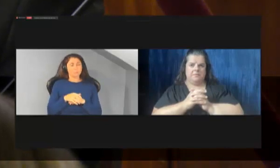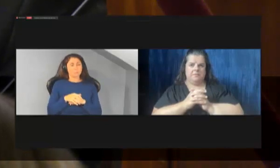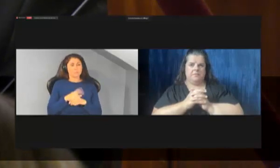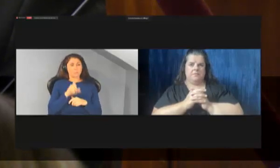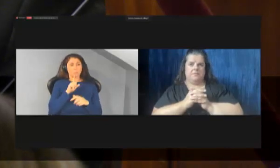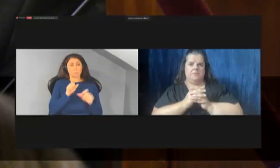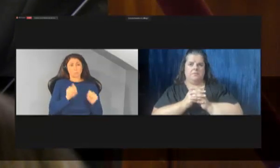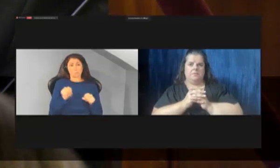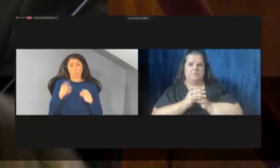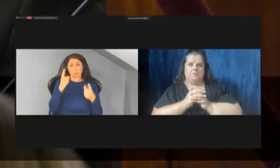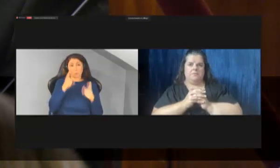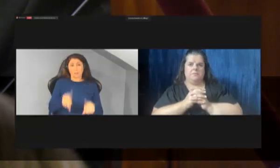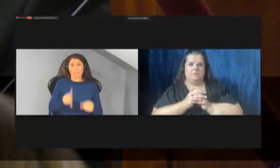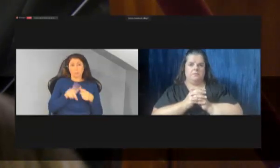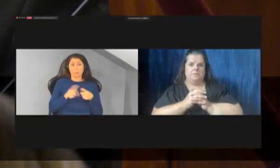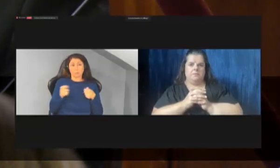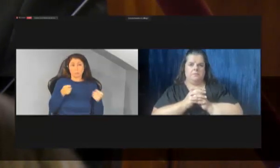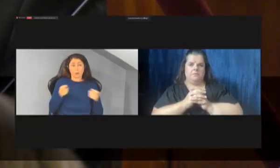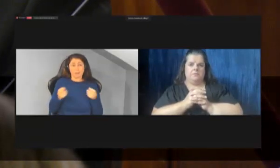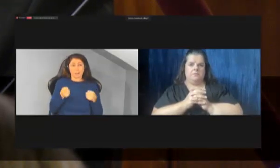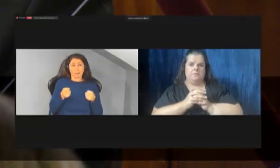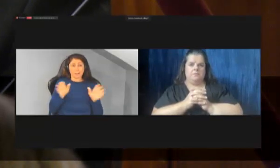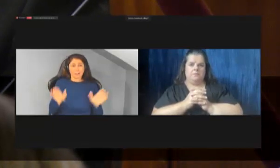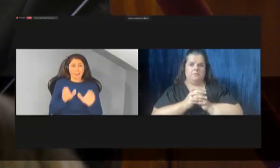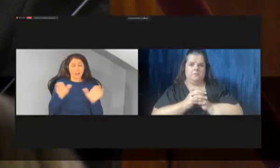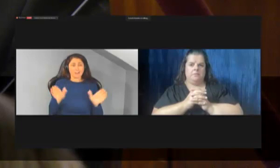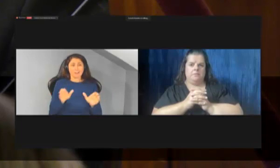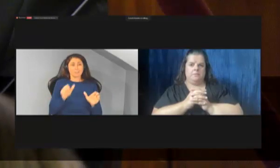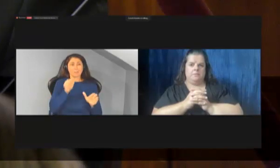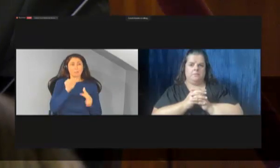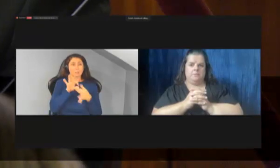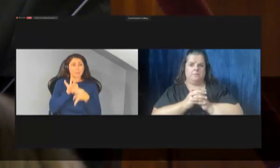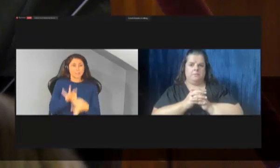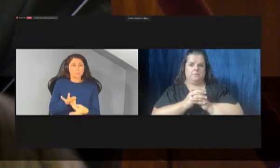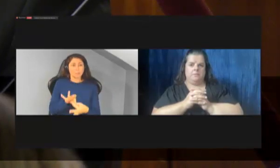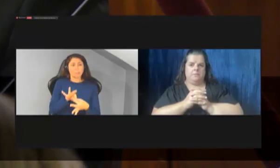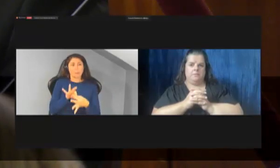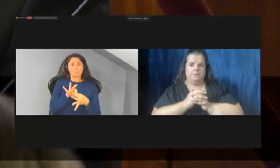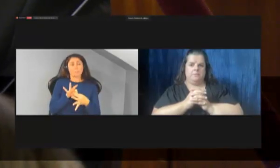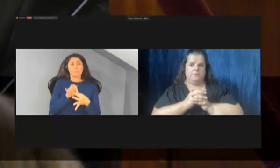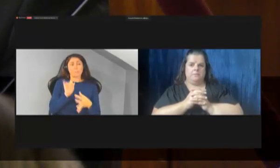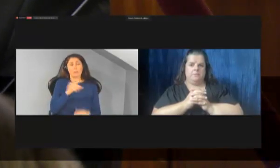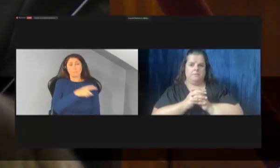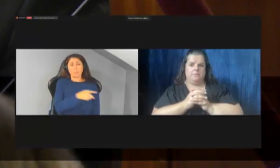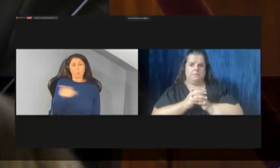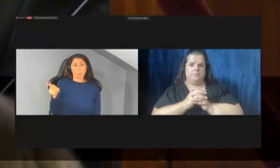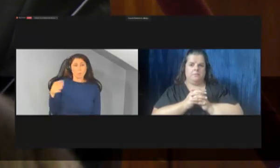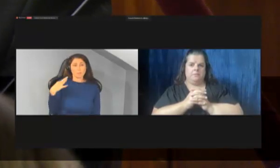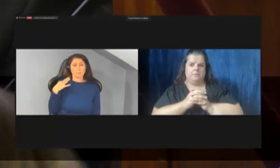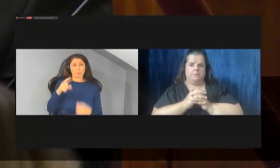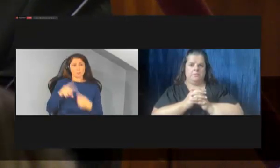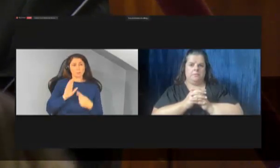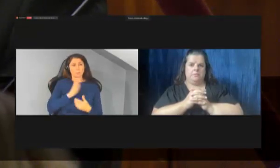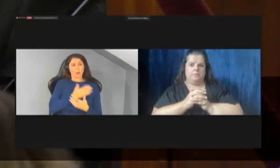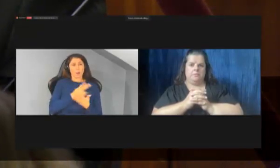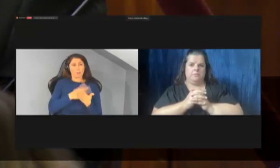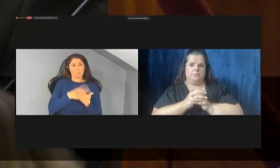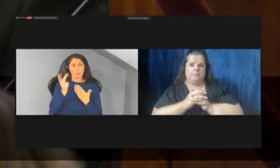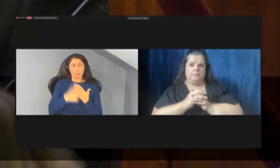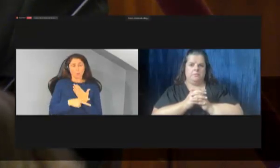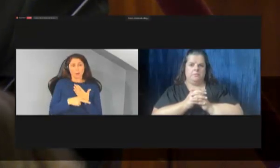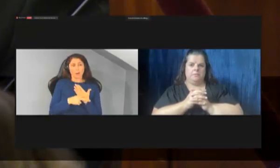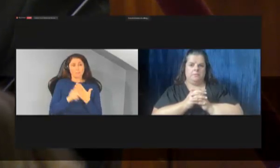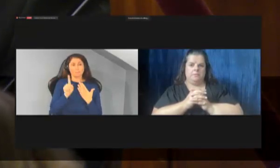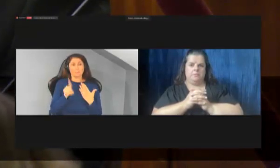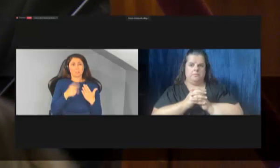to regulate the activity and relationship of those volunteers to our program. And just speak